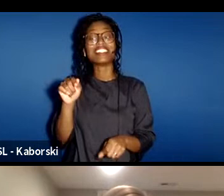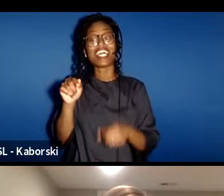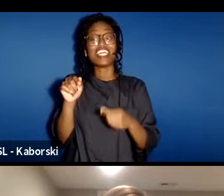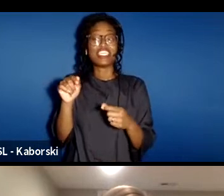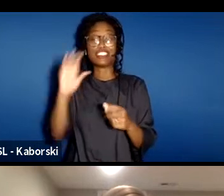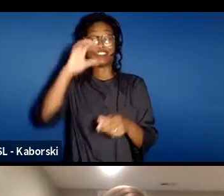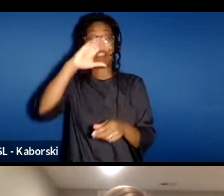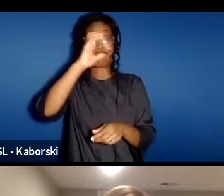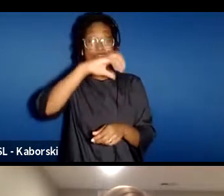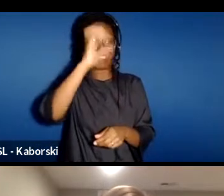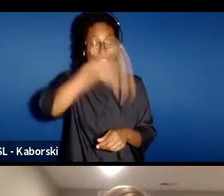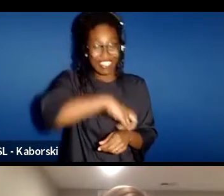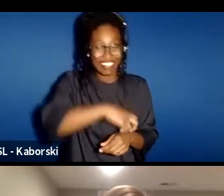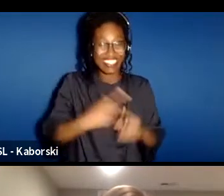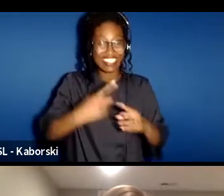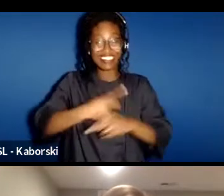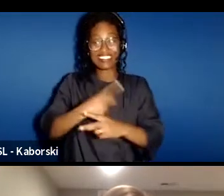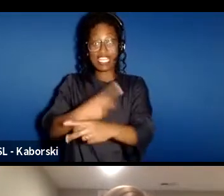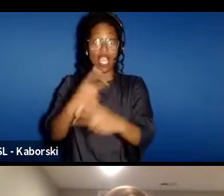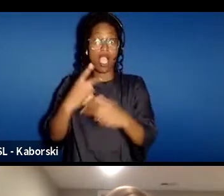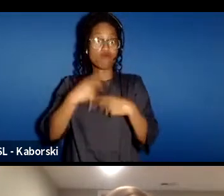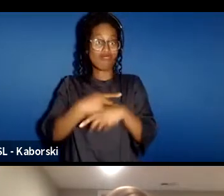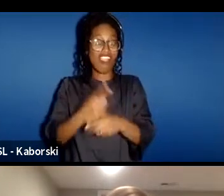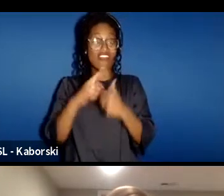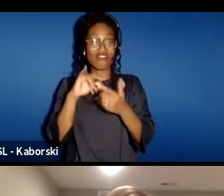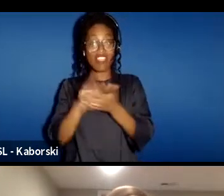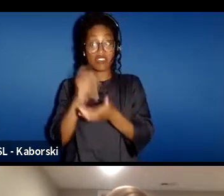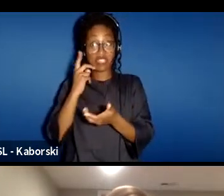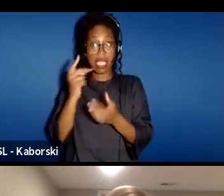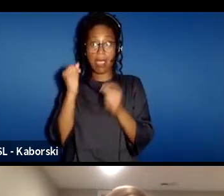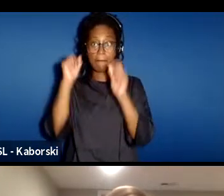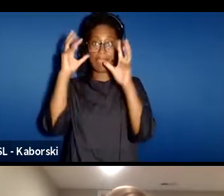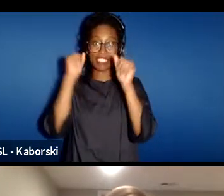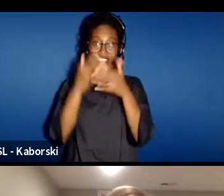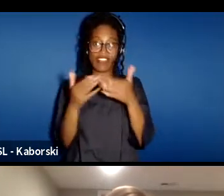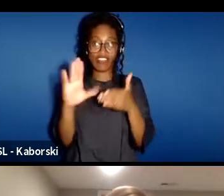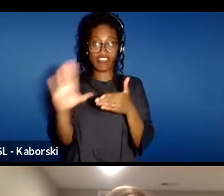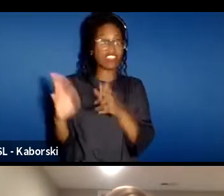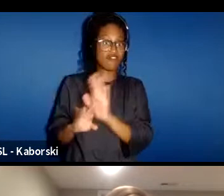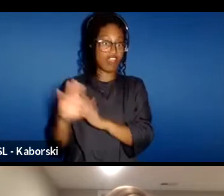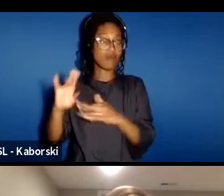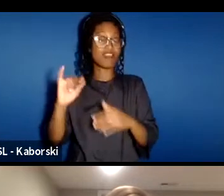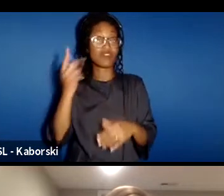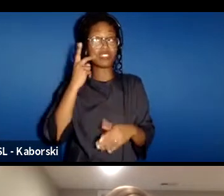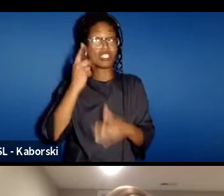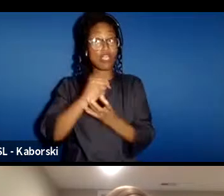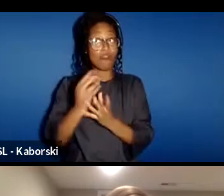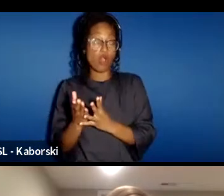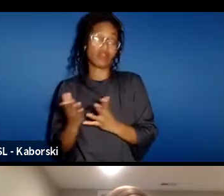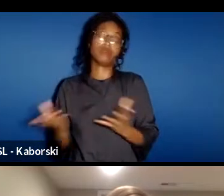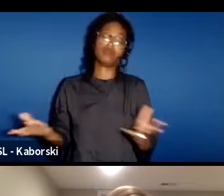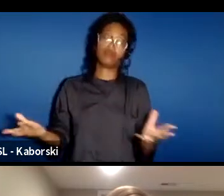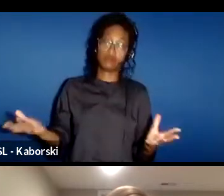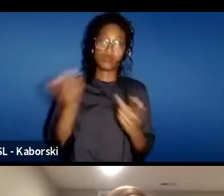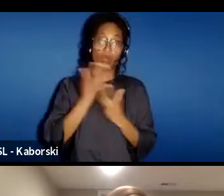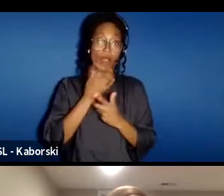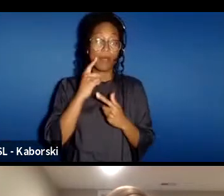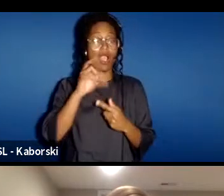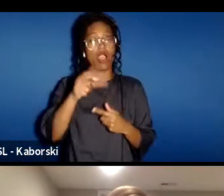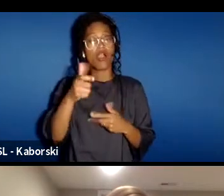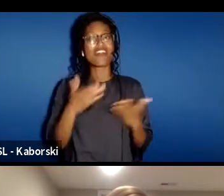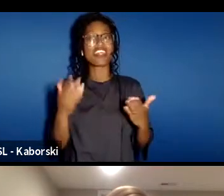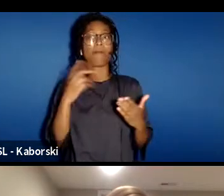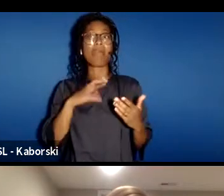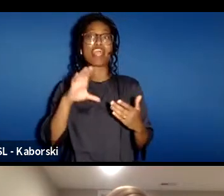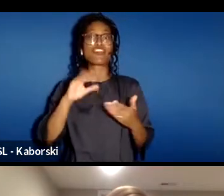Stranger, which I think they do amazing things. Mm-hmm. If you've ever seen their portfolio. And I'll tell you, the other people I think about are some of my